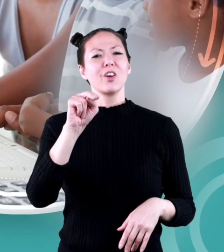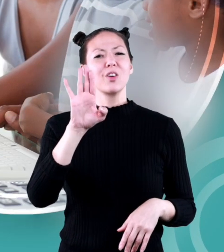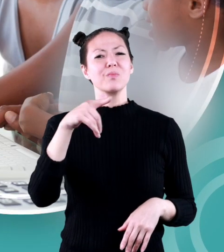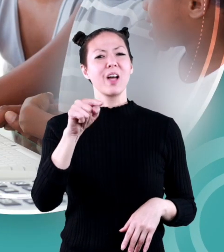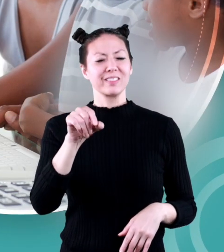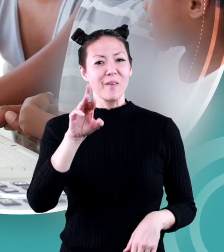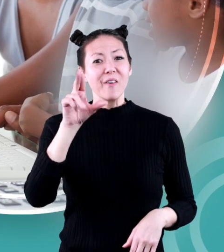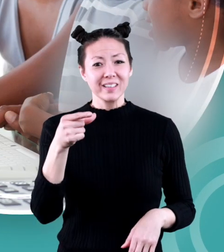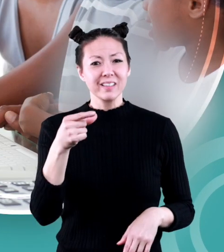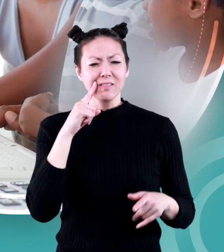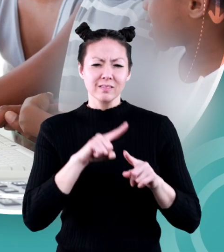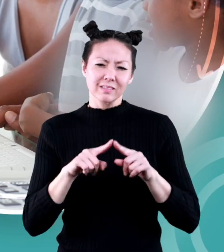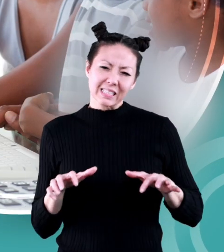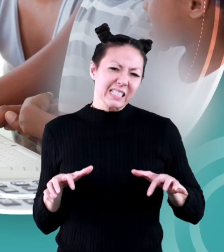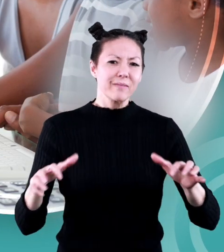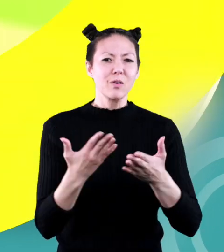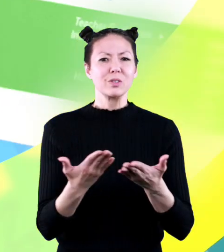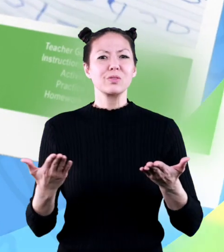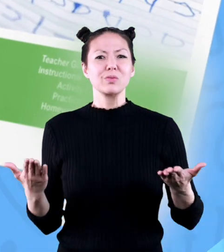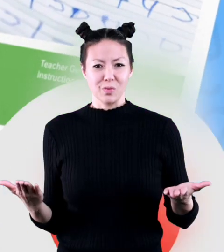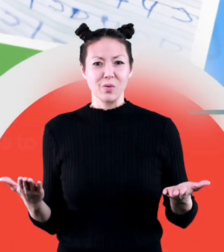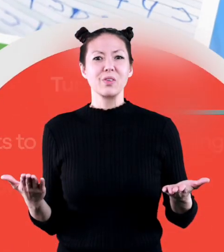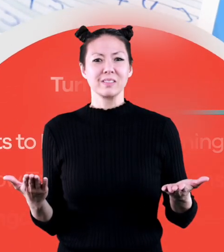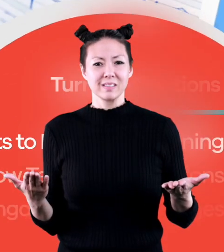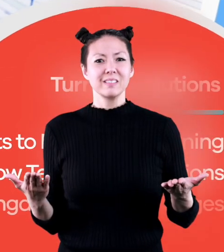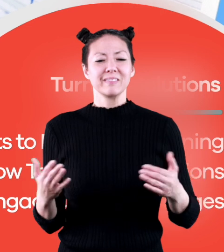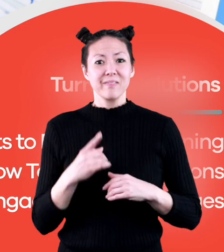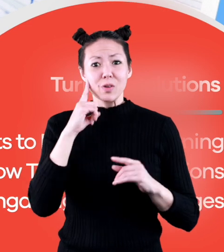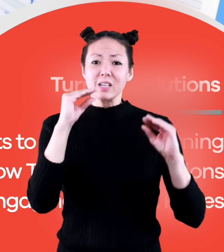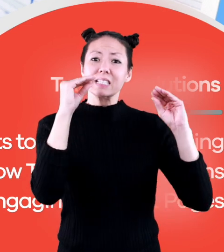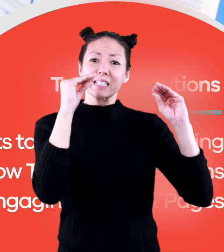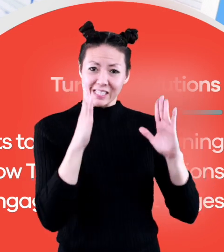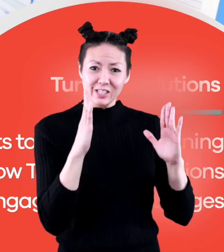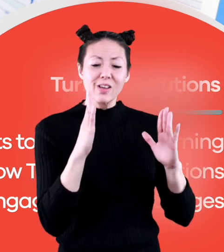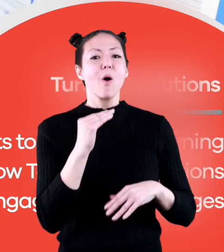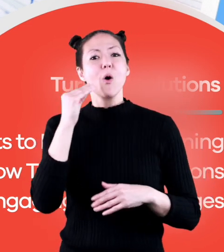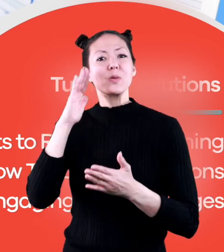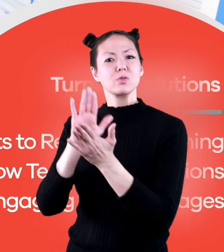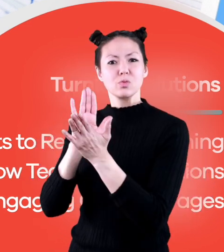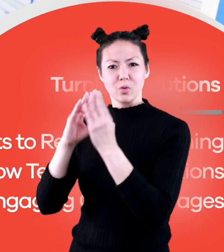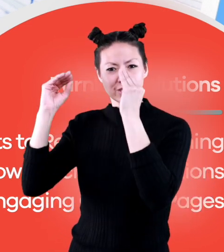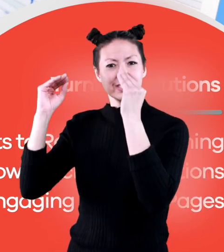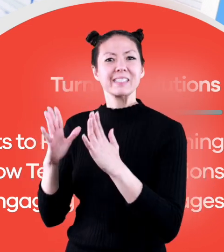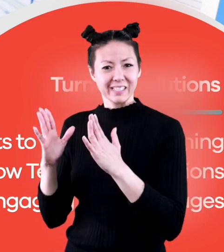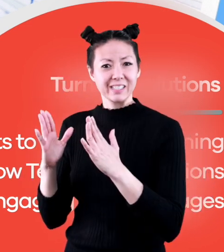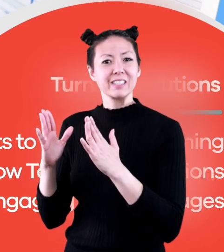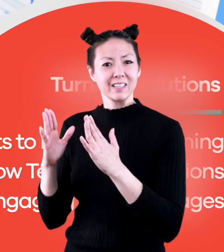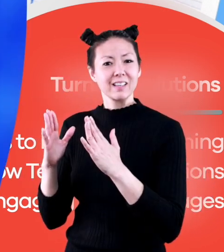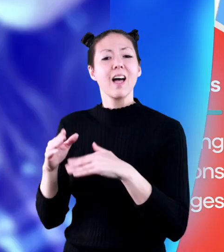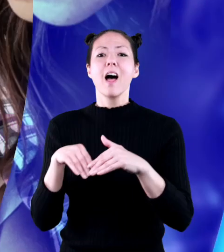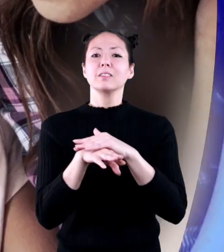learnbright.org for thousands of free resources and turnkey solutions for teachers and homeschoolers.